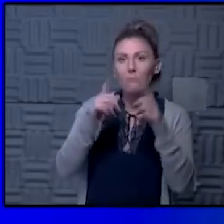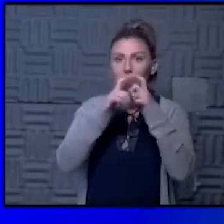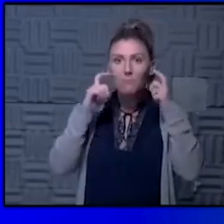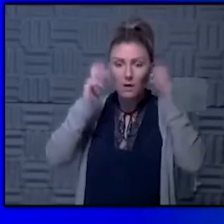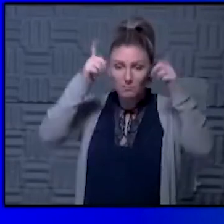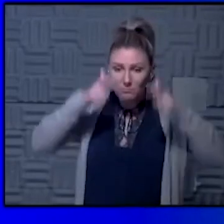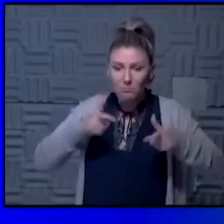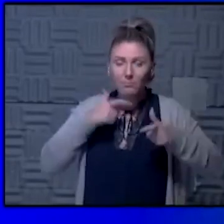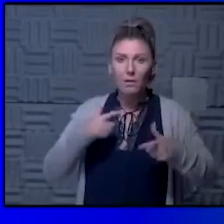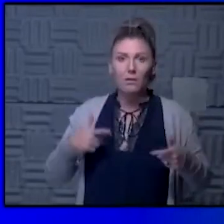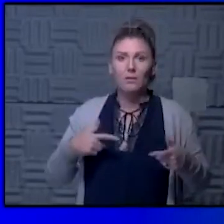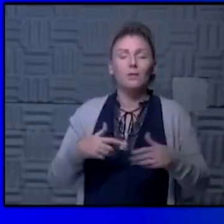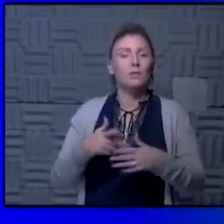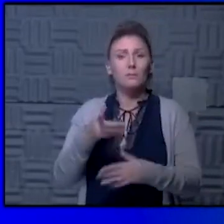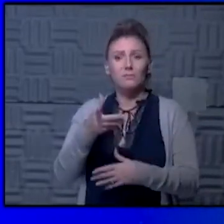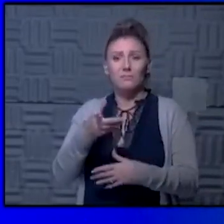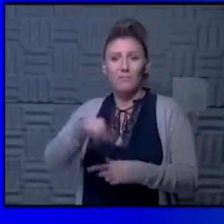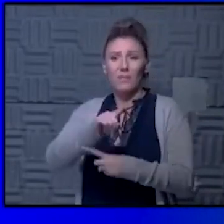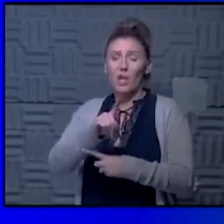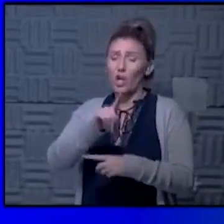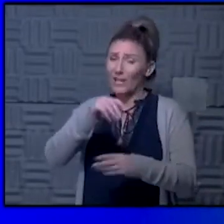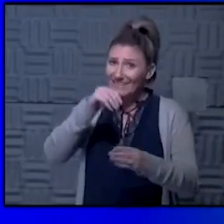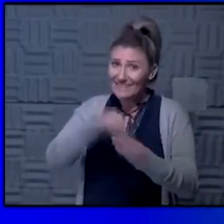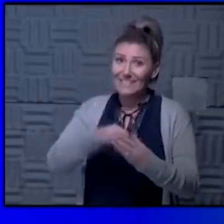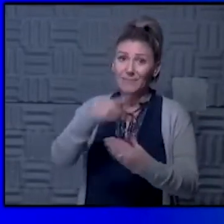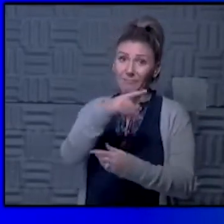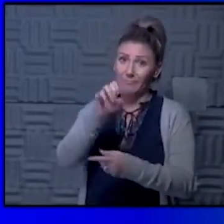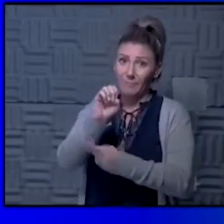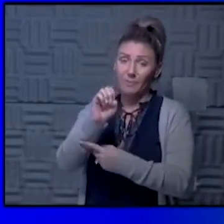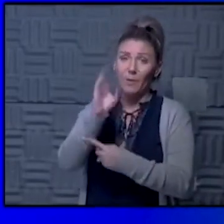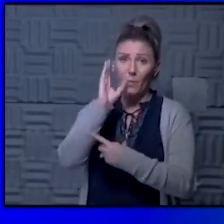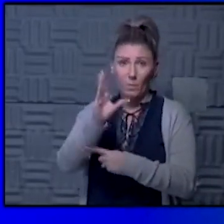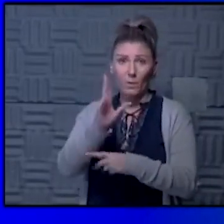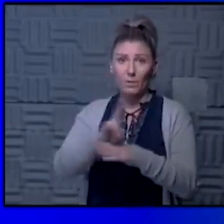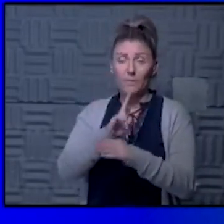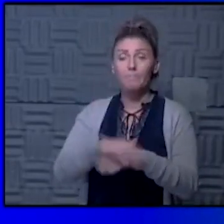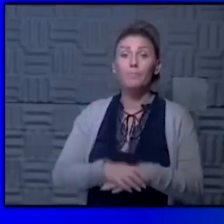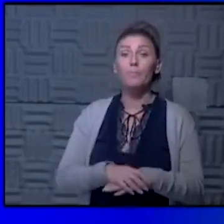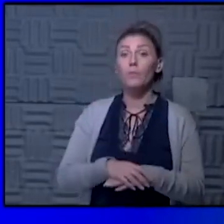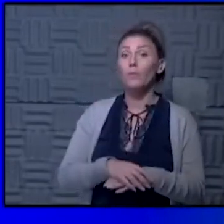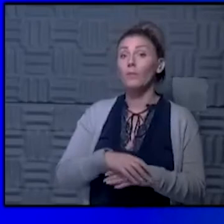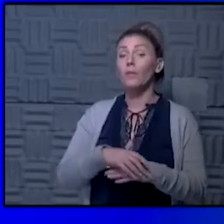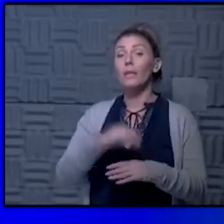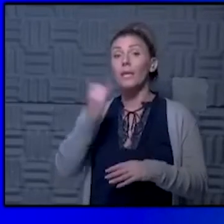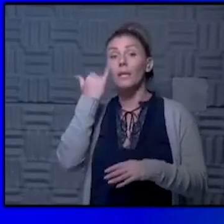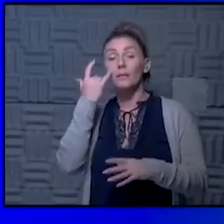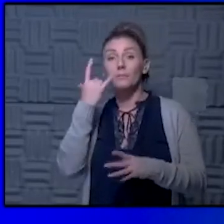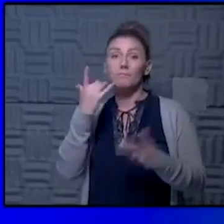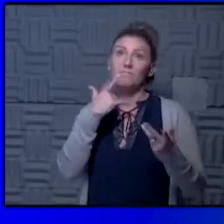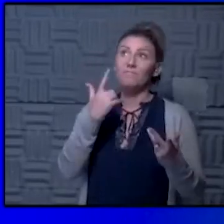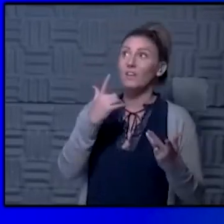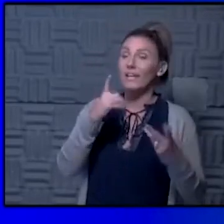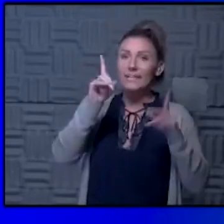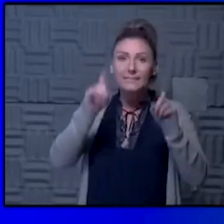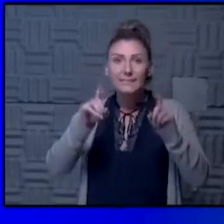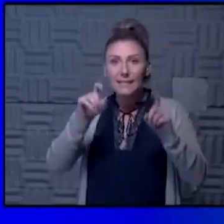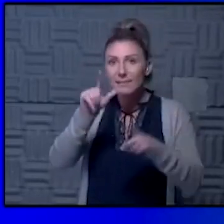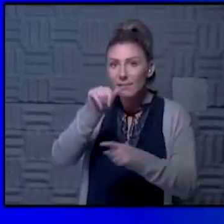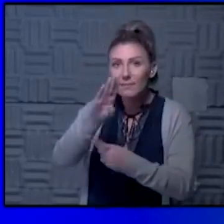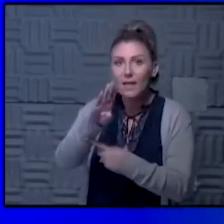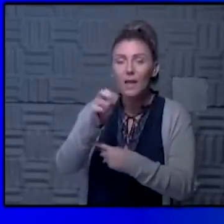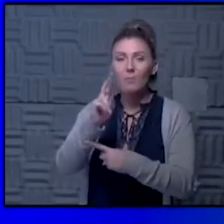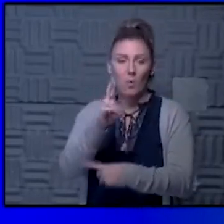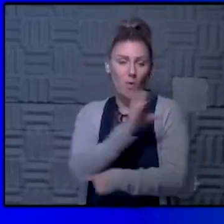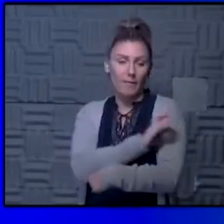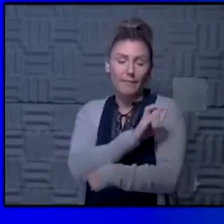be in personal protective equipment. Otherwise, if you are getting tests, say, in a lab or a